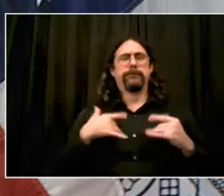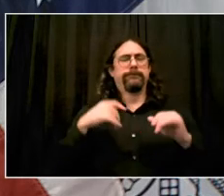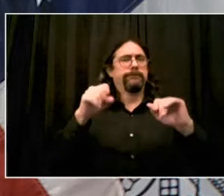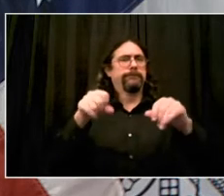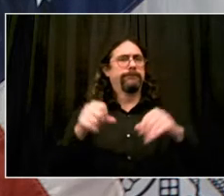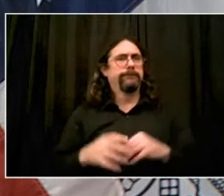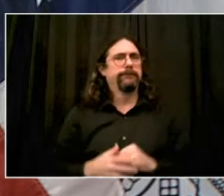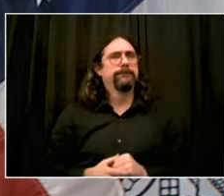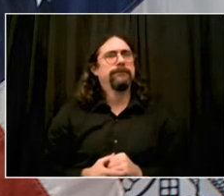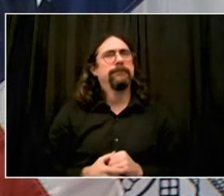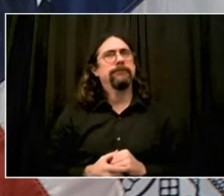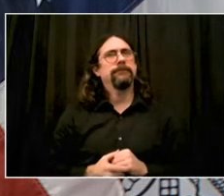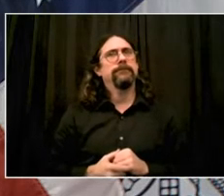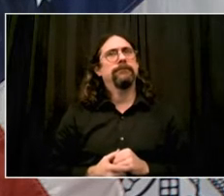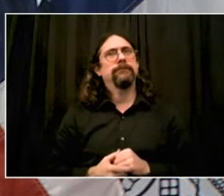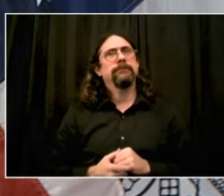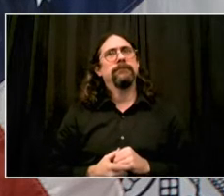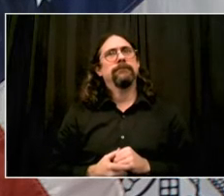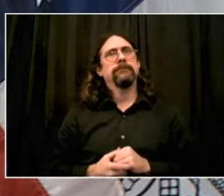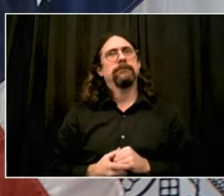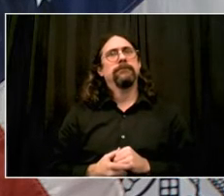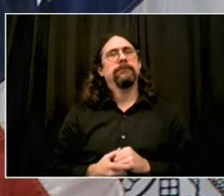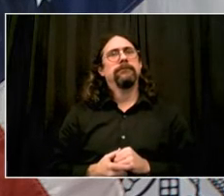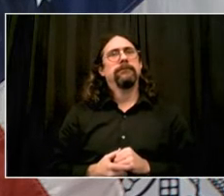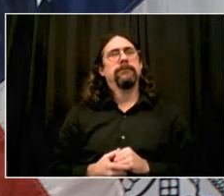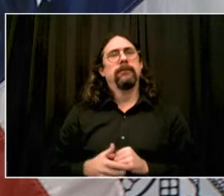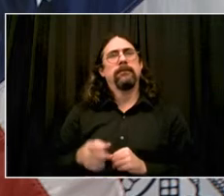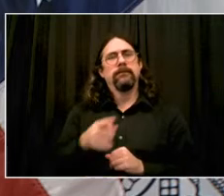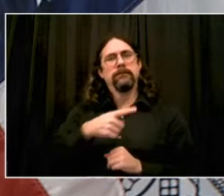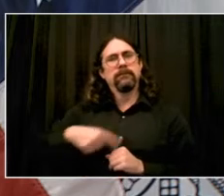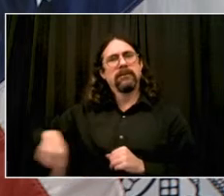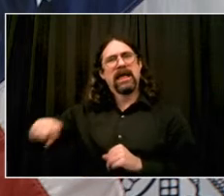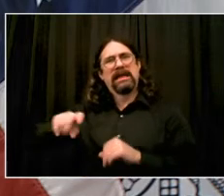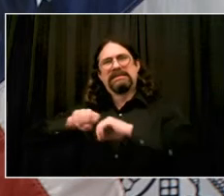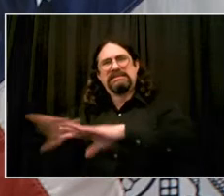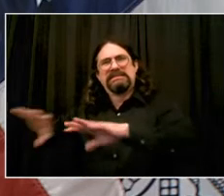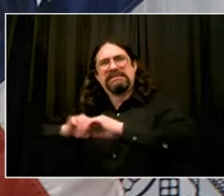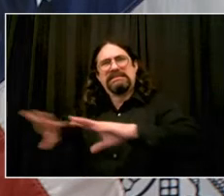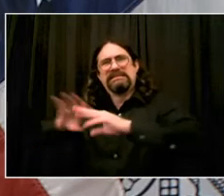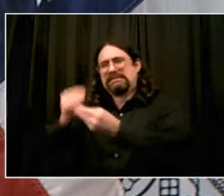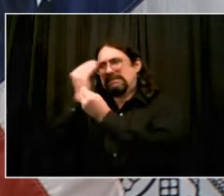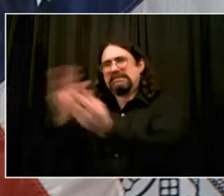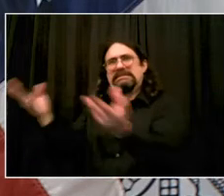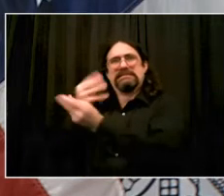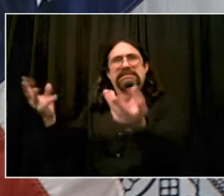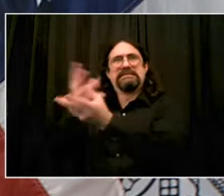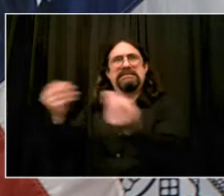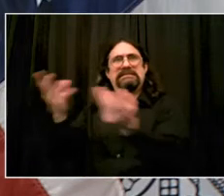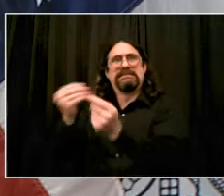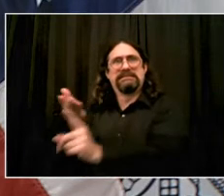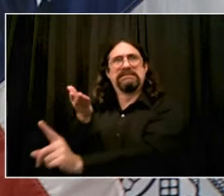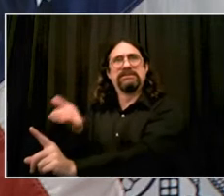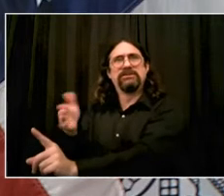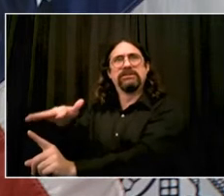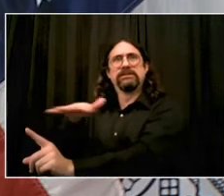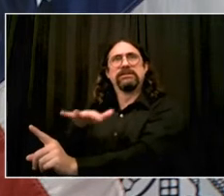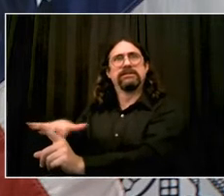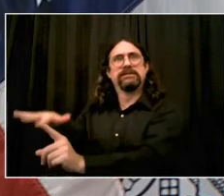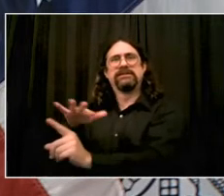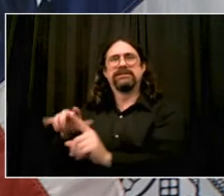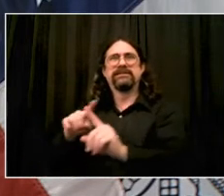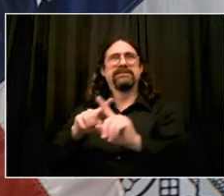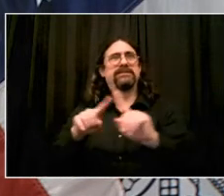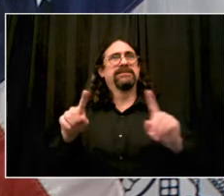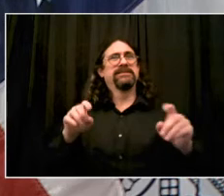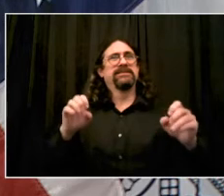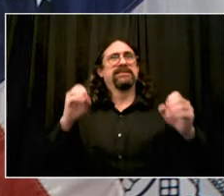there about not wearing masks, and I think that's dangerous. And I think these numbers growing are a